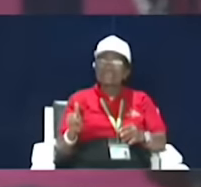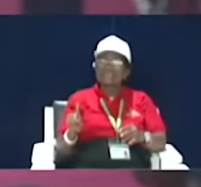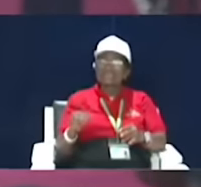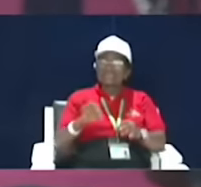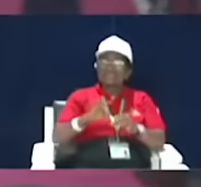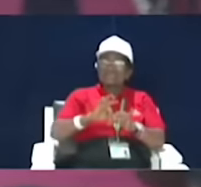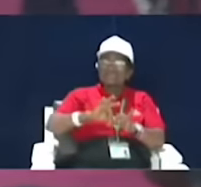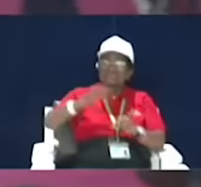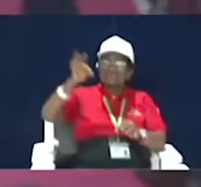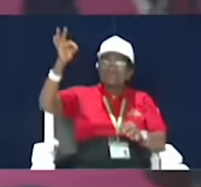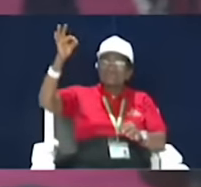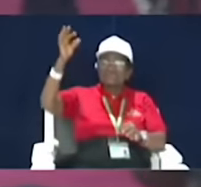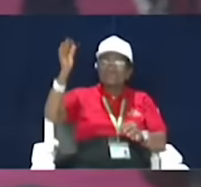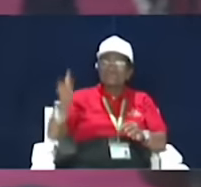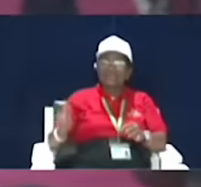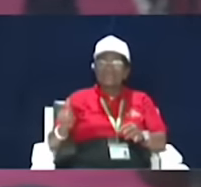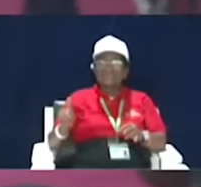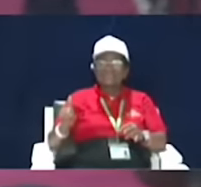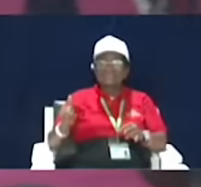spiritually.